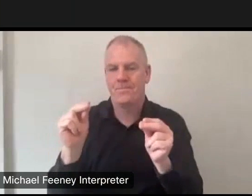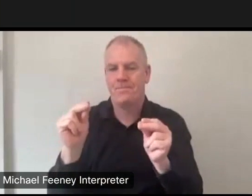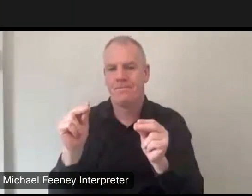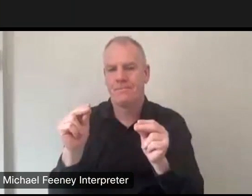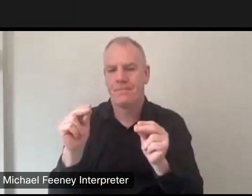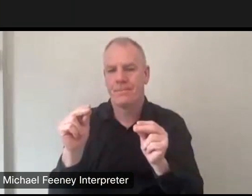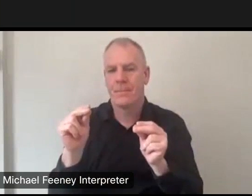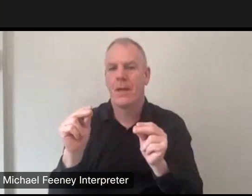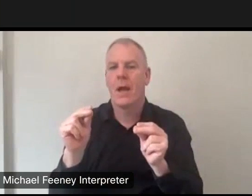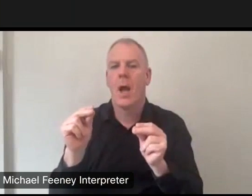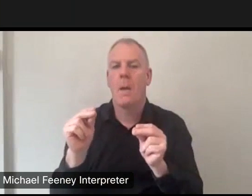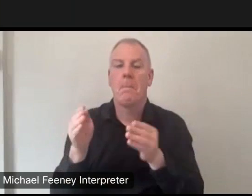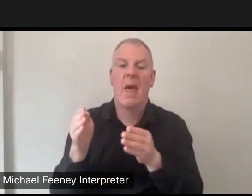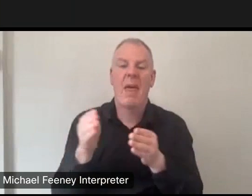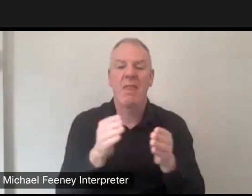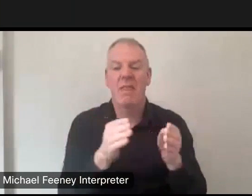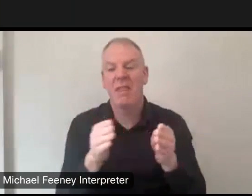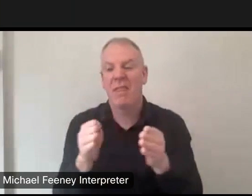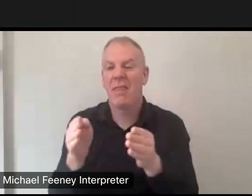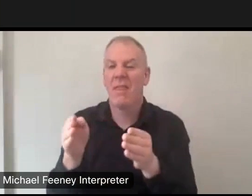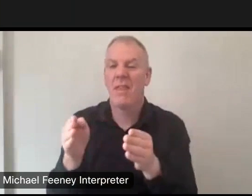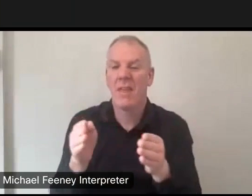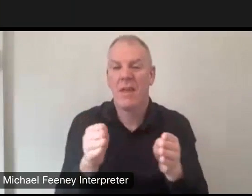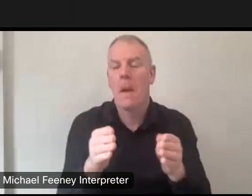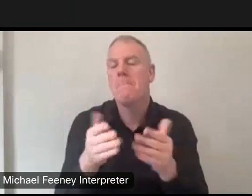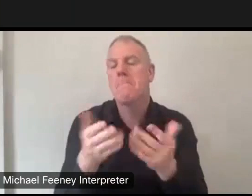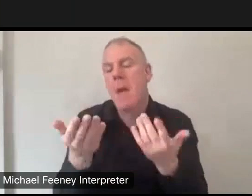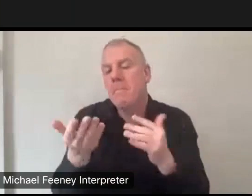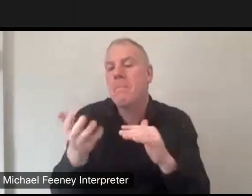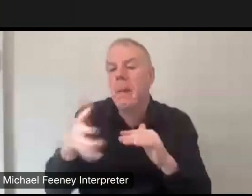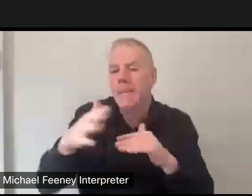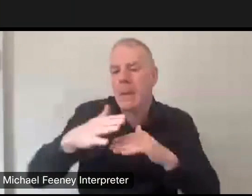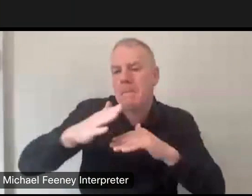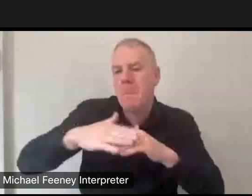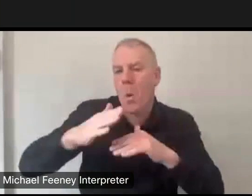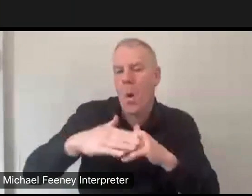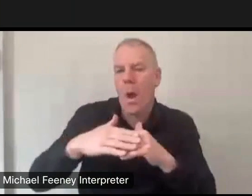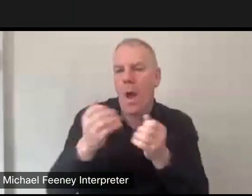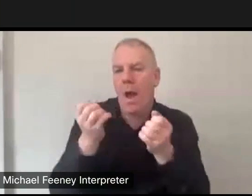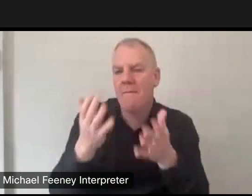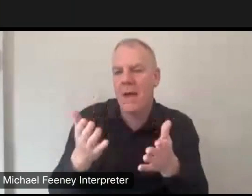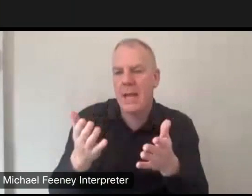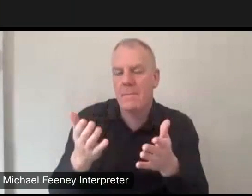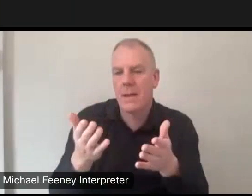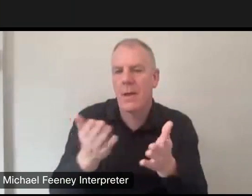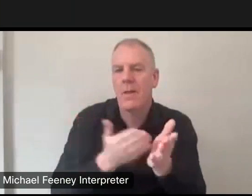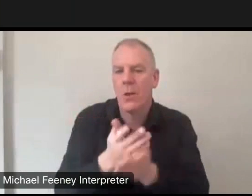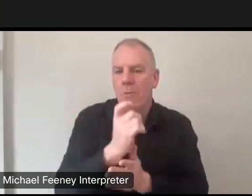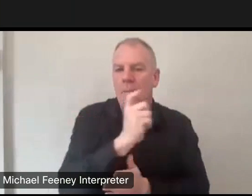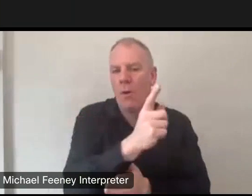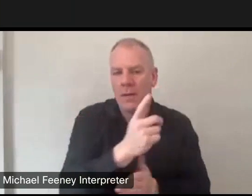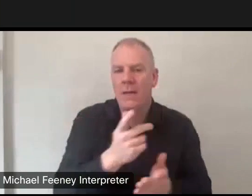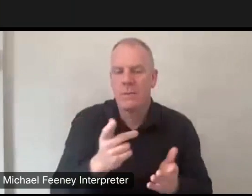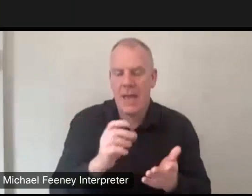We're on a journey to maybe making it more available in terms of, you know, what kind of SREs are being reported, and that we have to be